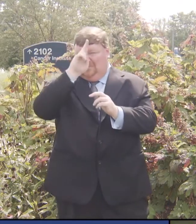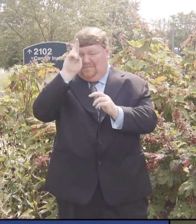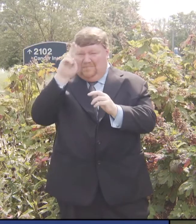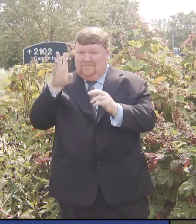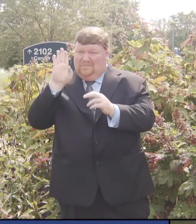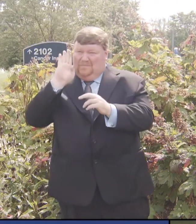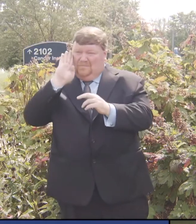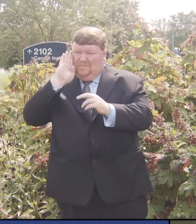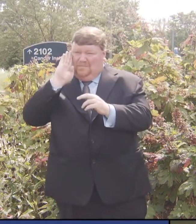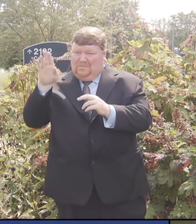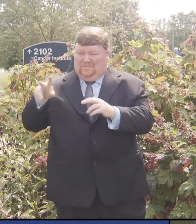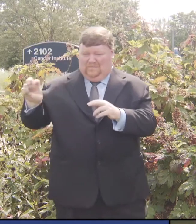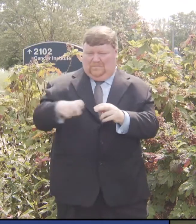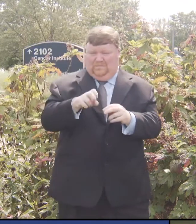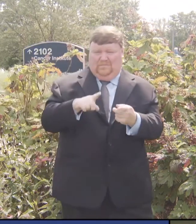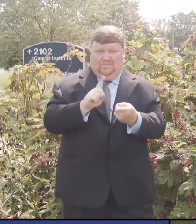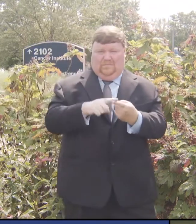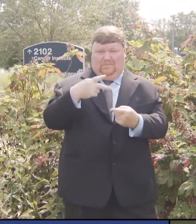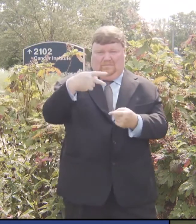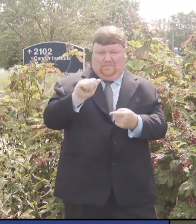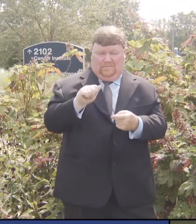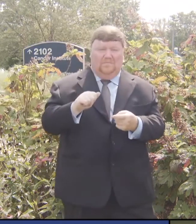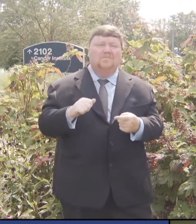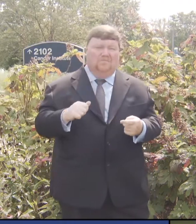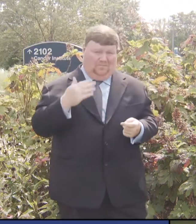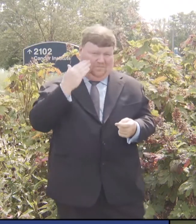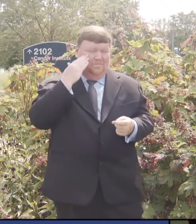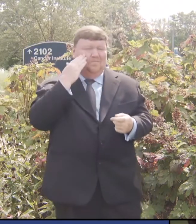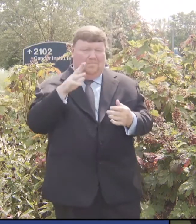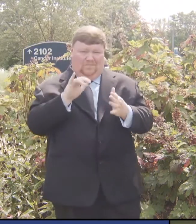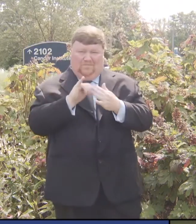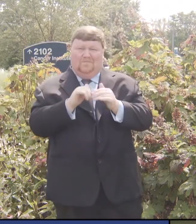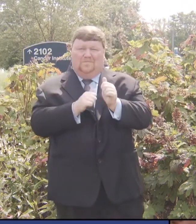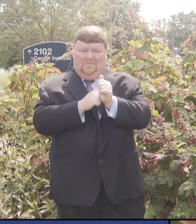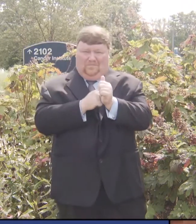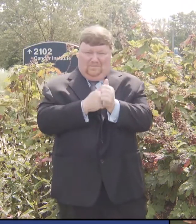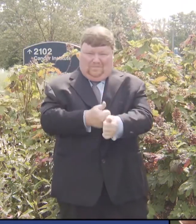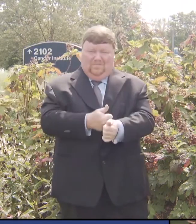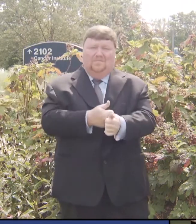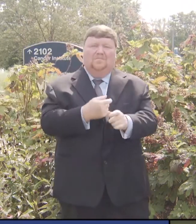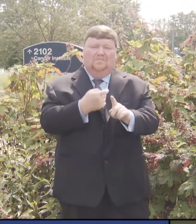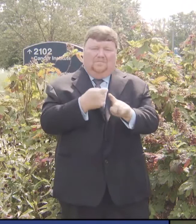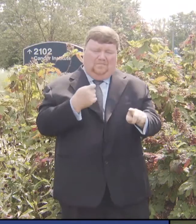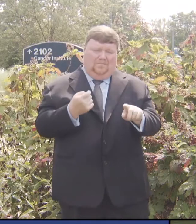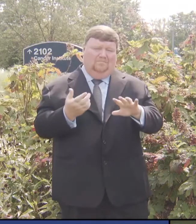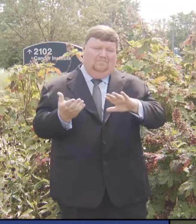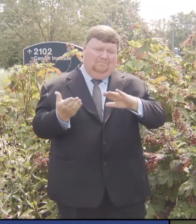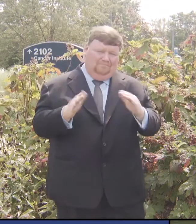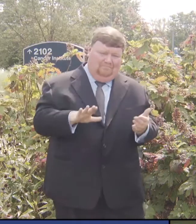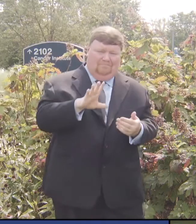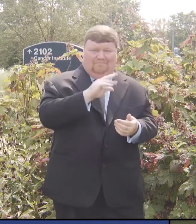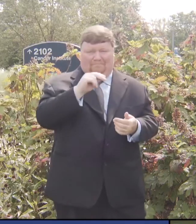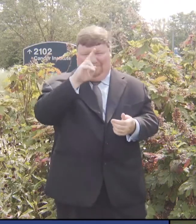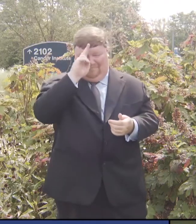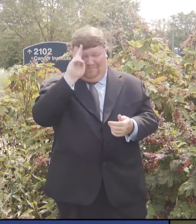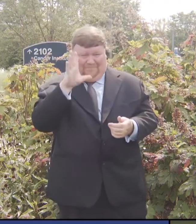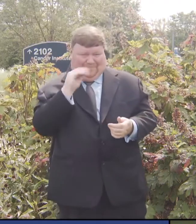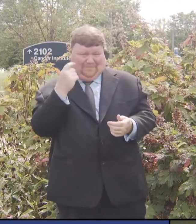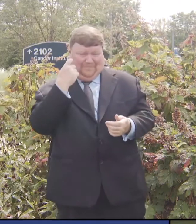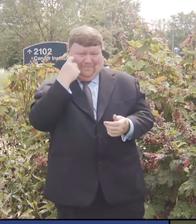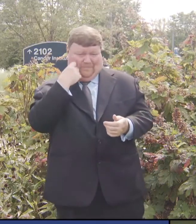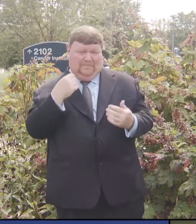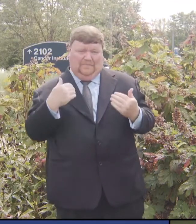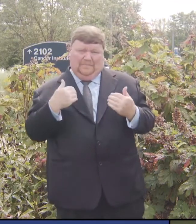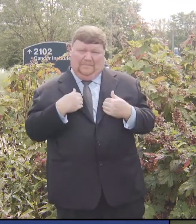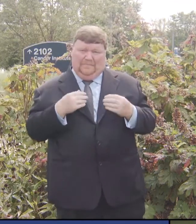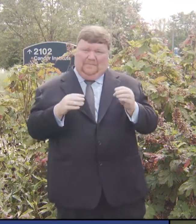And so, again, we know that the cases are followed by hospitalizations and deaths, tragically, and we've just undergone an